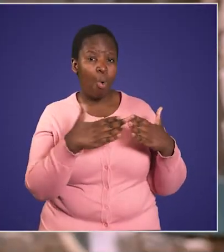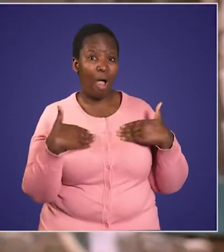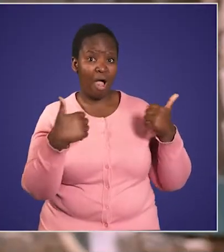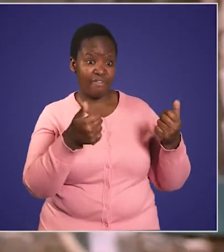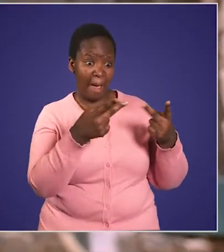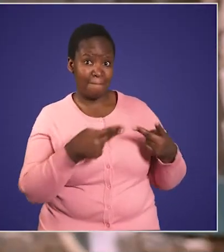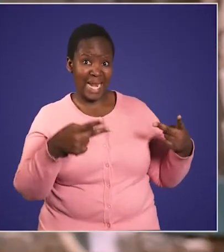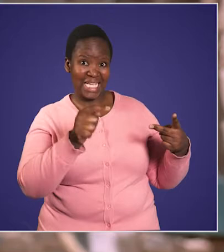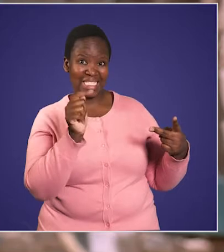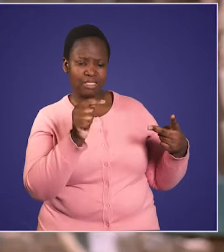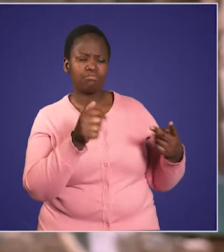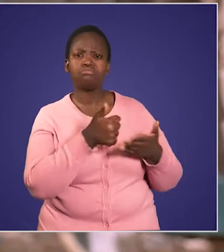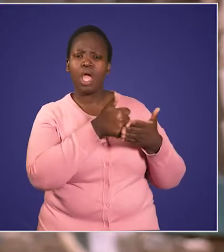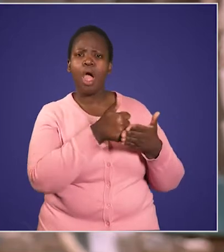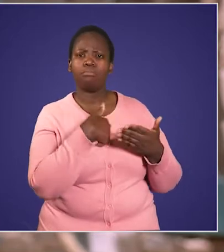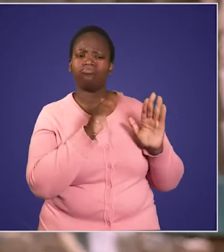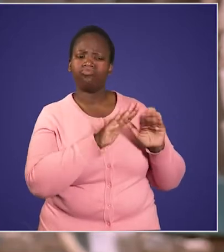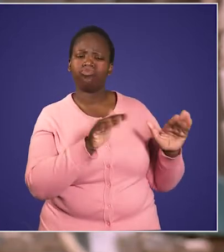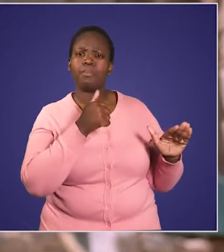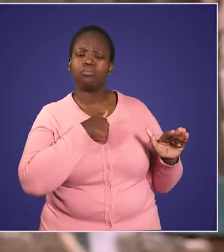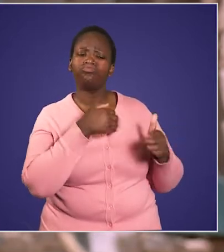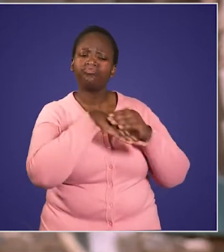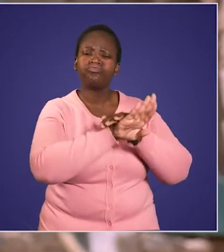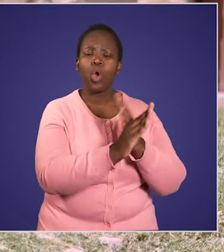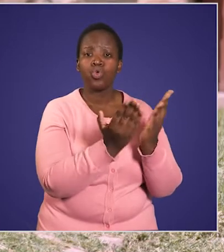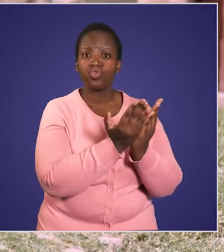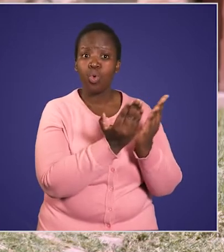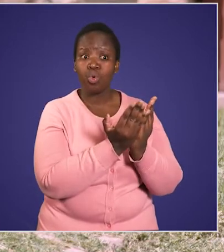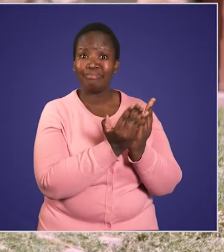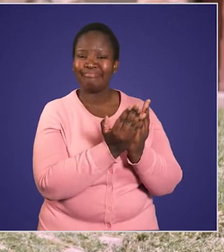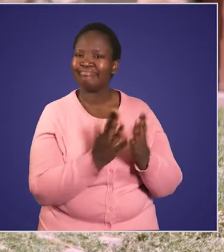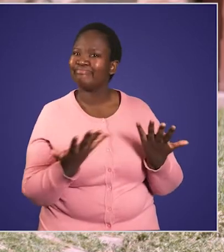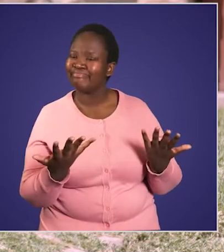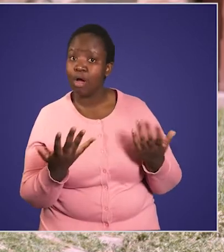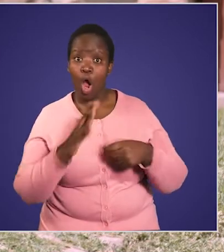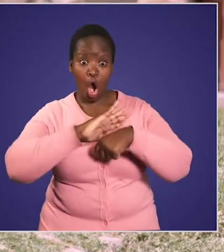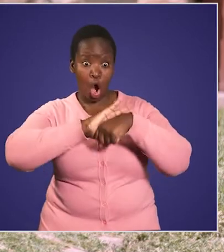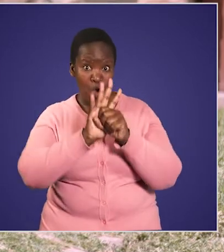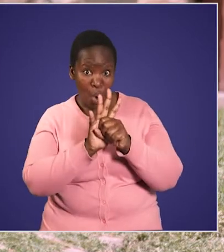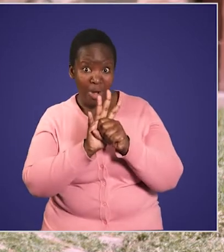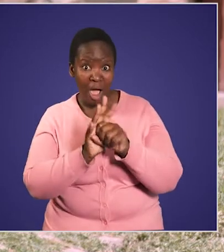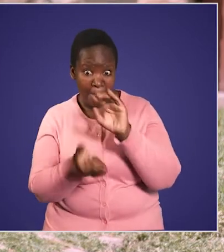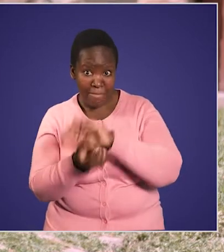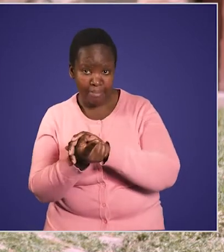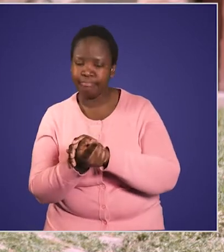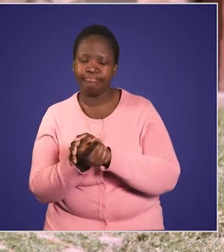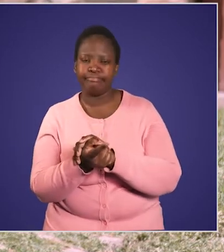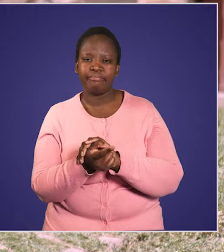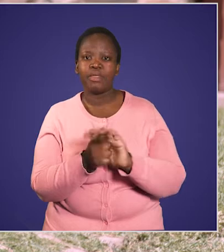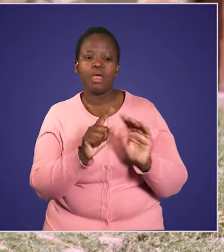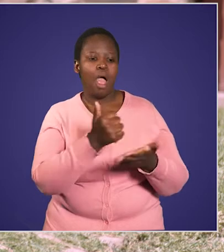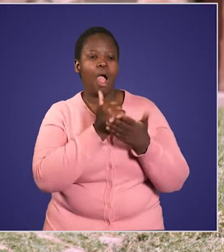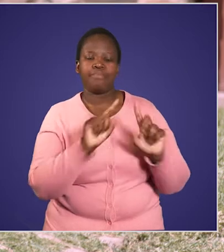Places like social welfare can help my children go to school. But since COVID, I cannot get help because they are closed.